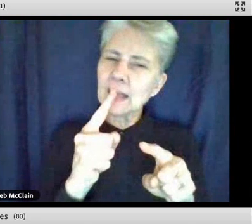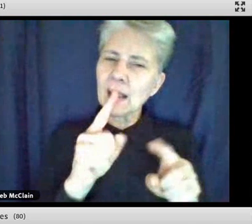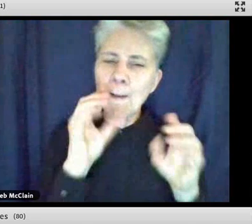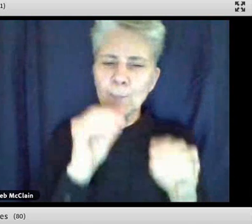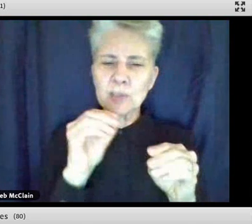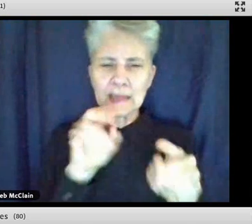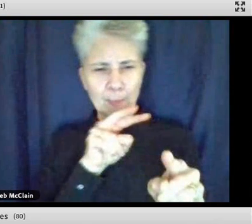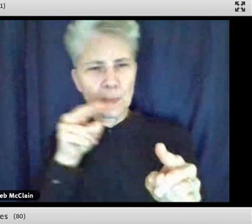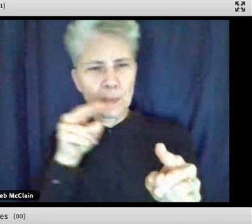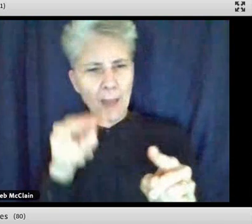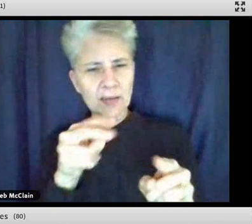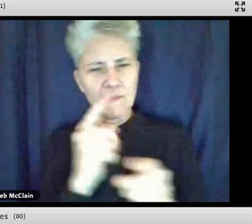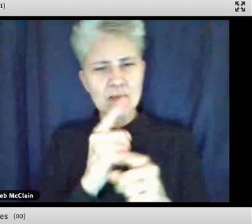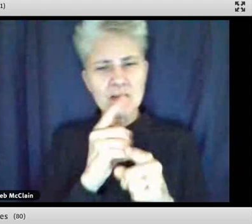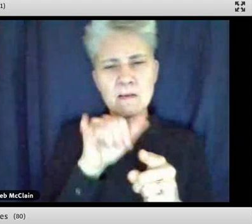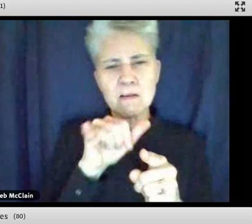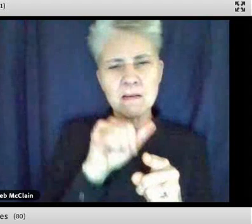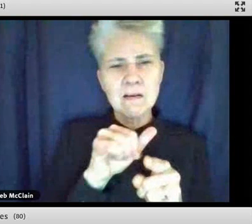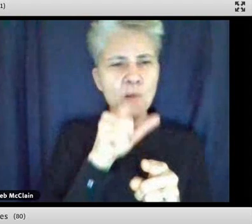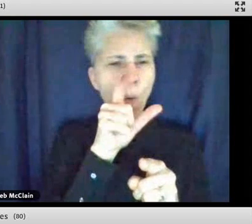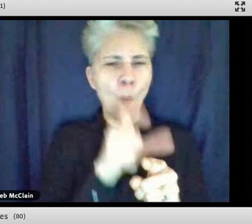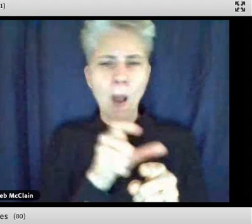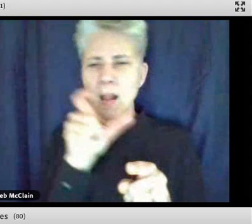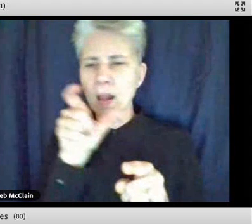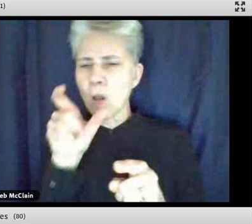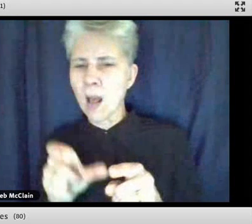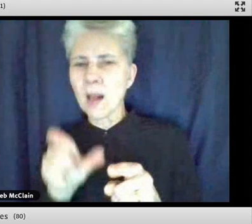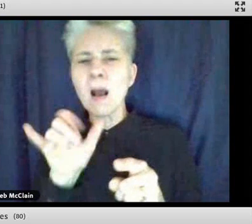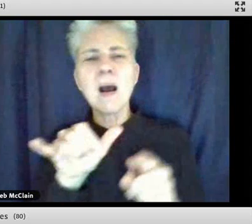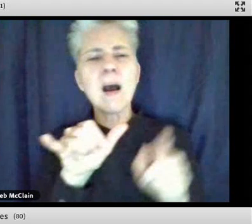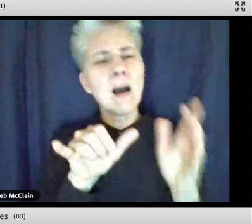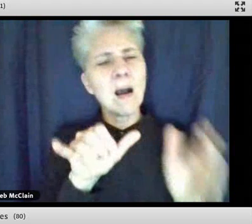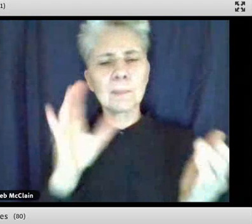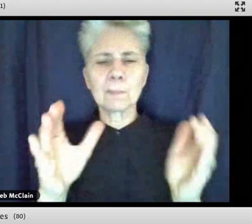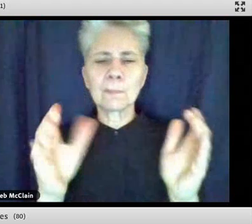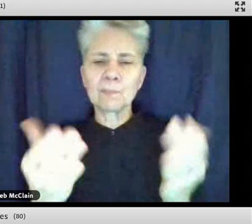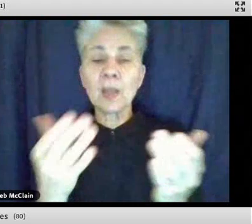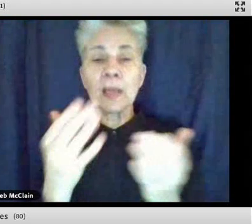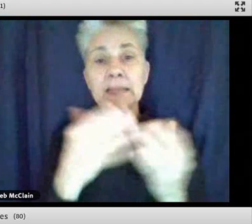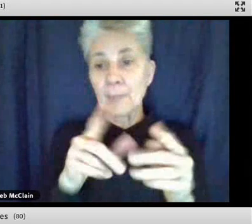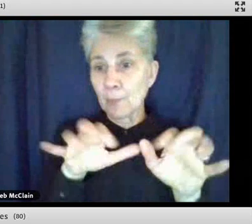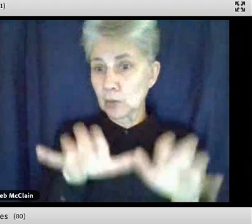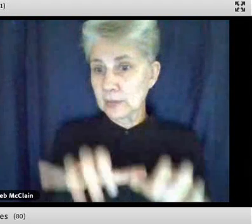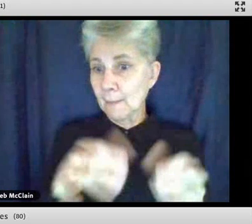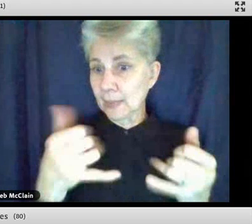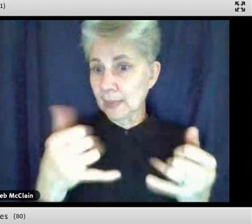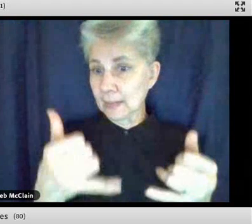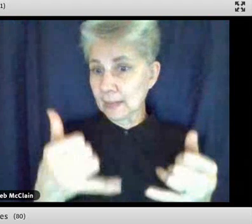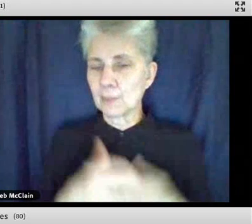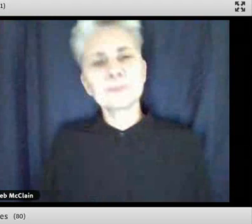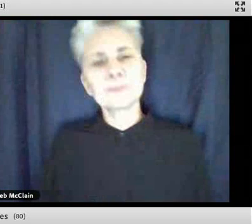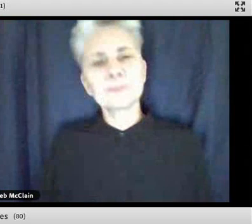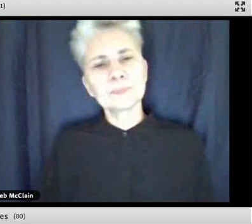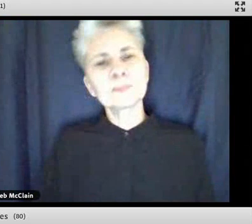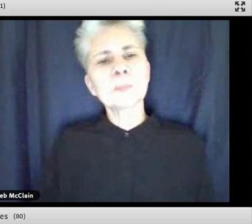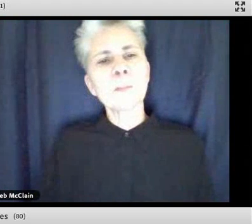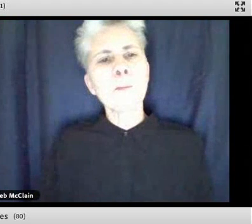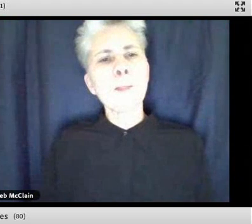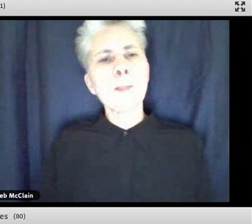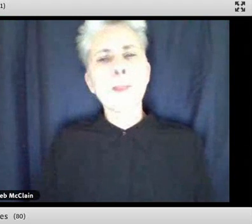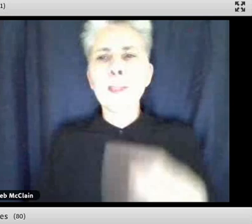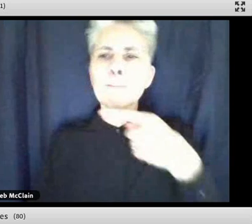perspective, one side or the other very quickly. And some people are typing. Okay, fantastic.